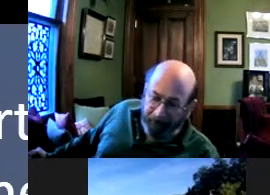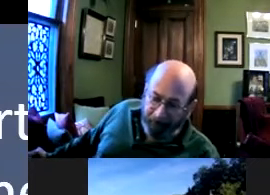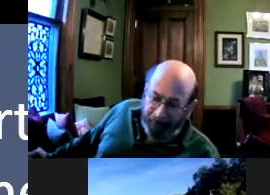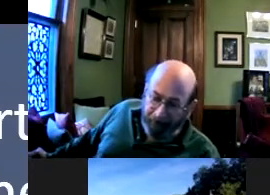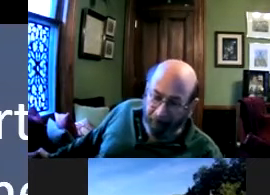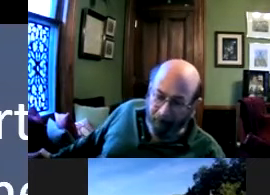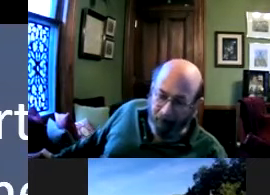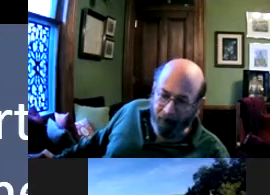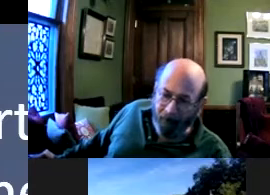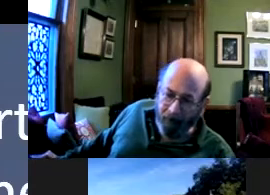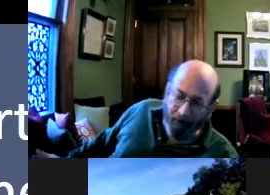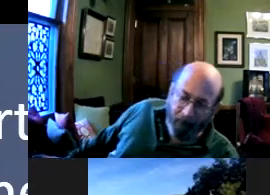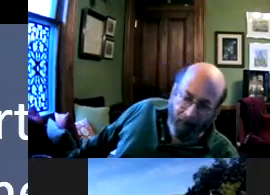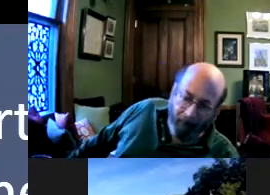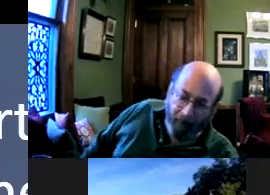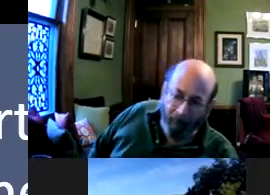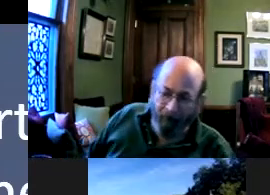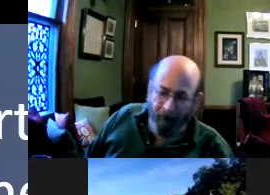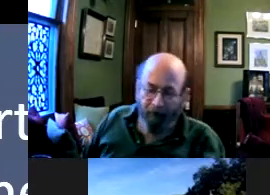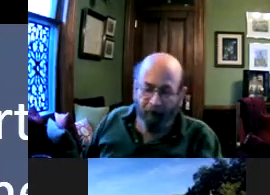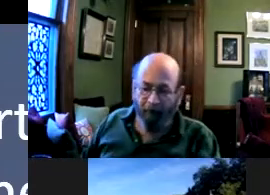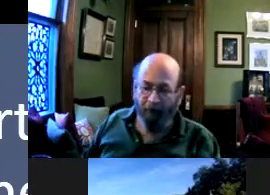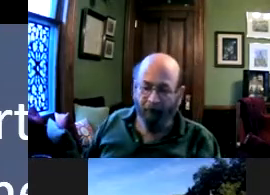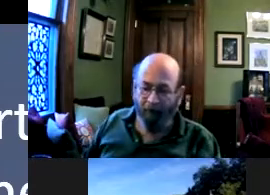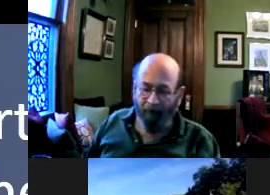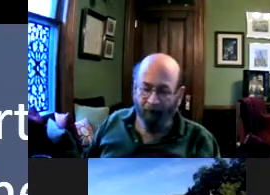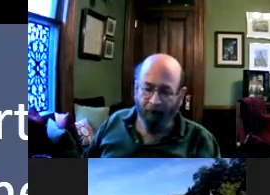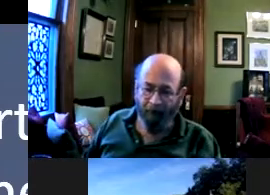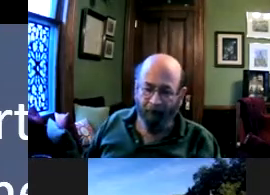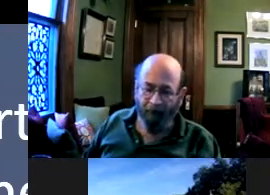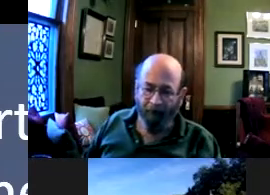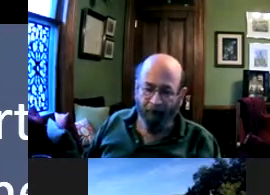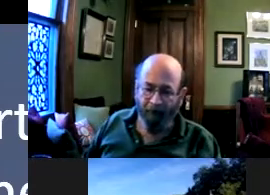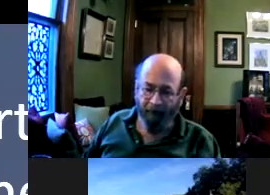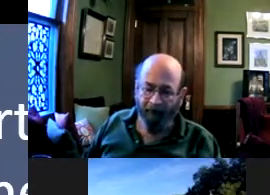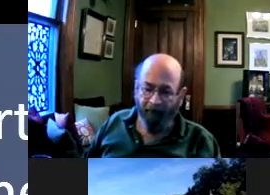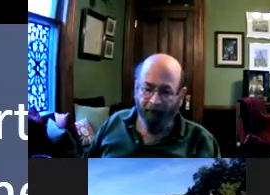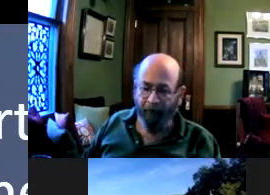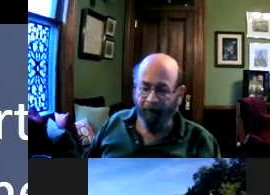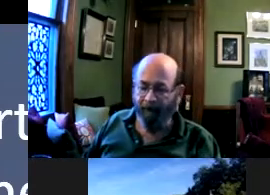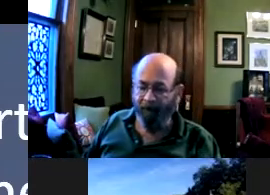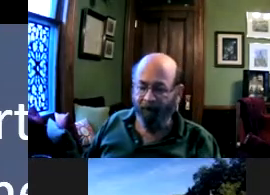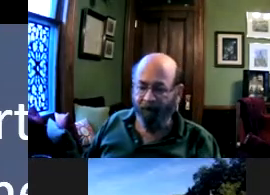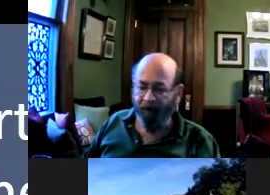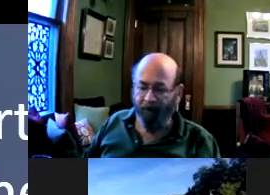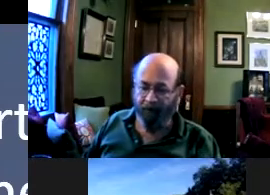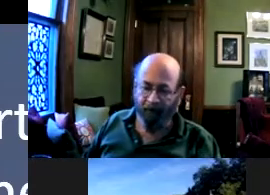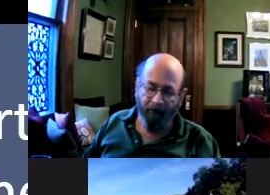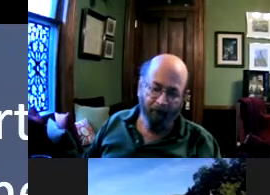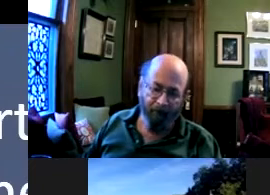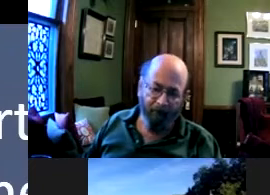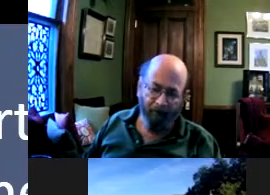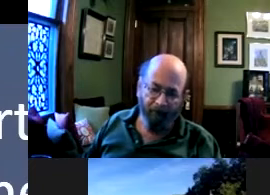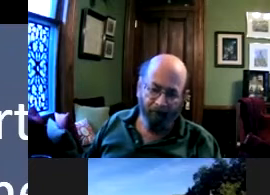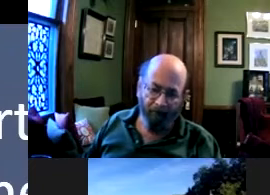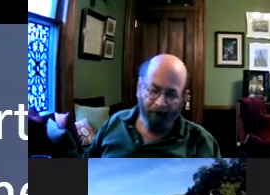protected from being hit by a giant mail truck in winter. Okay, Absolutely. great. That's exactly what I